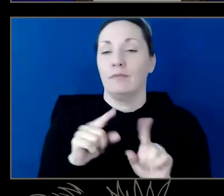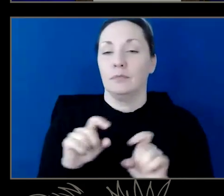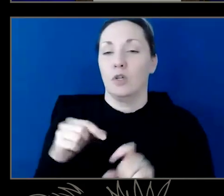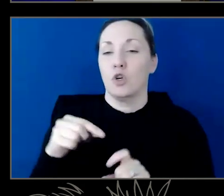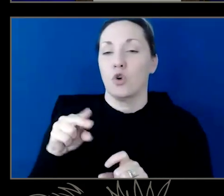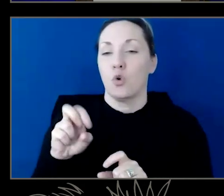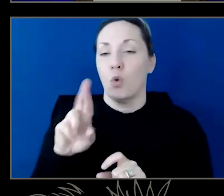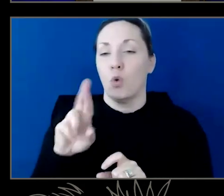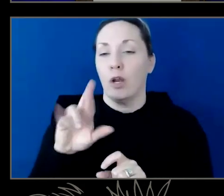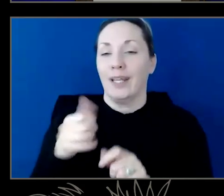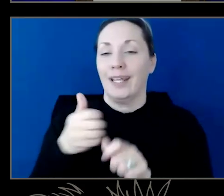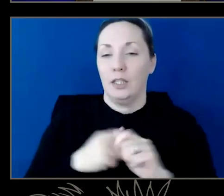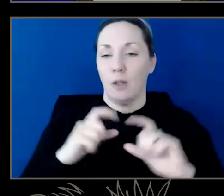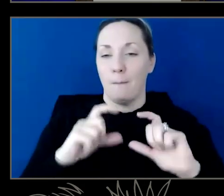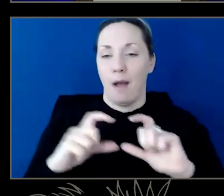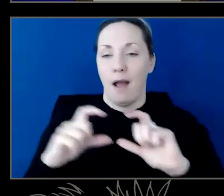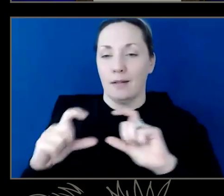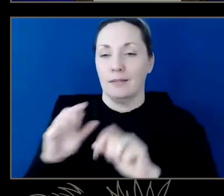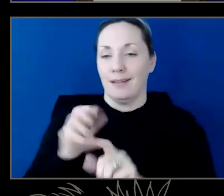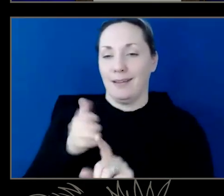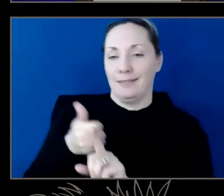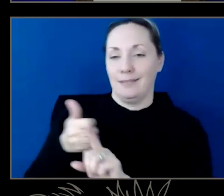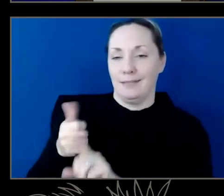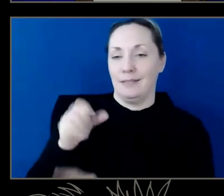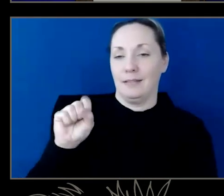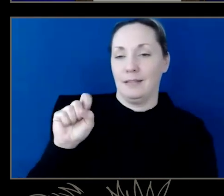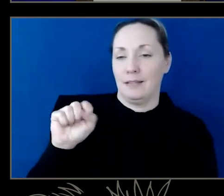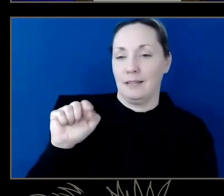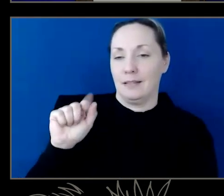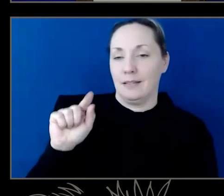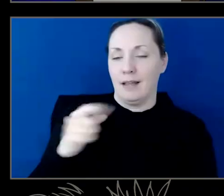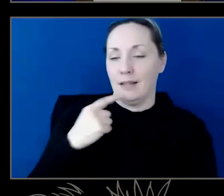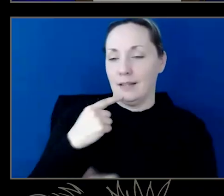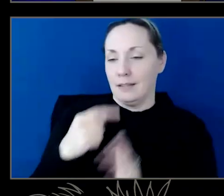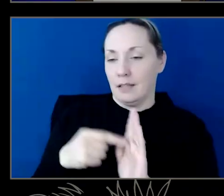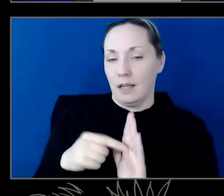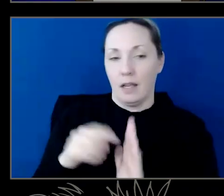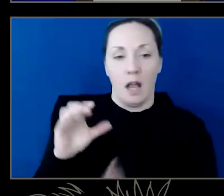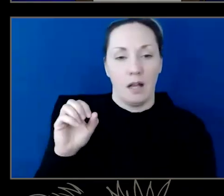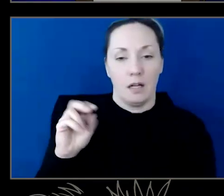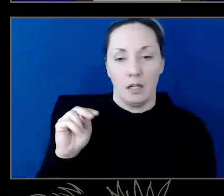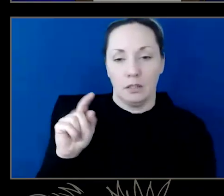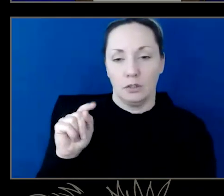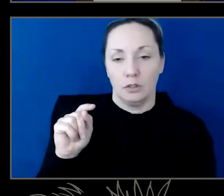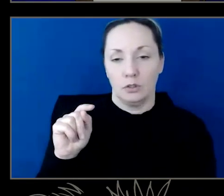box its state. Let's say const check.